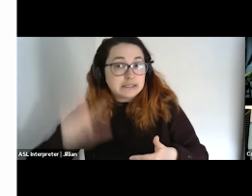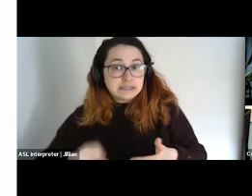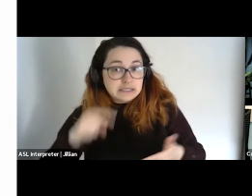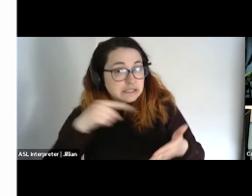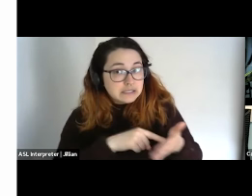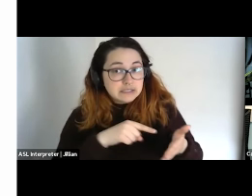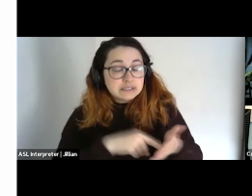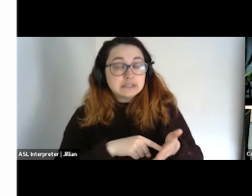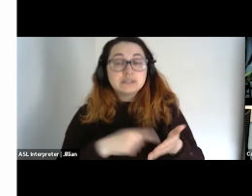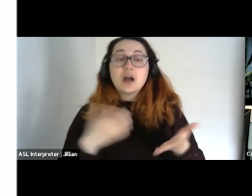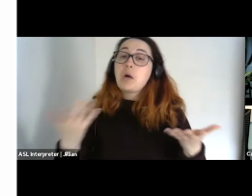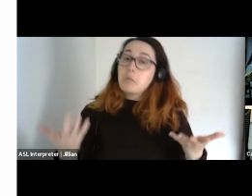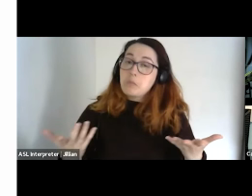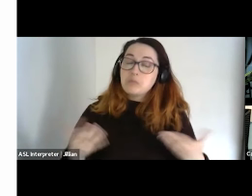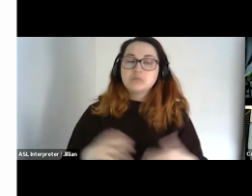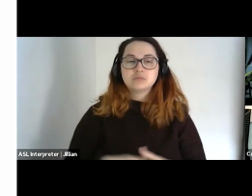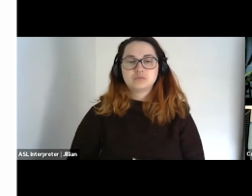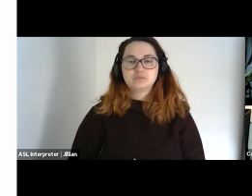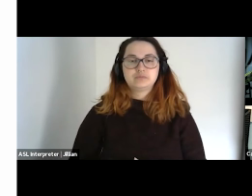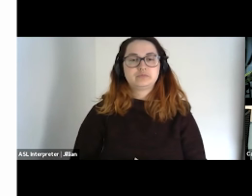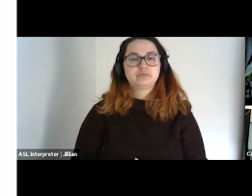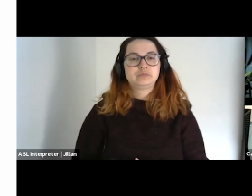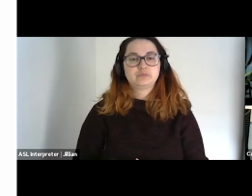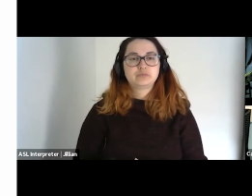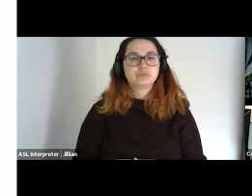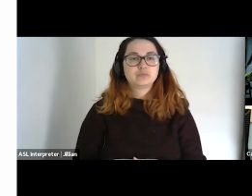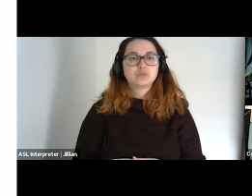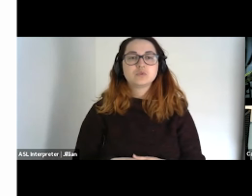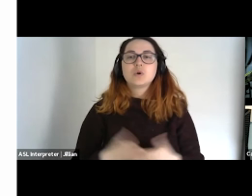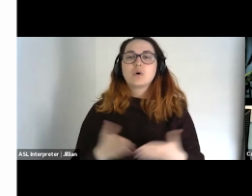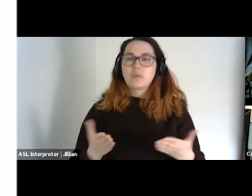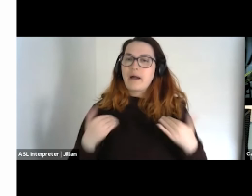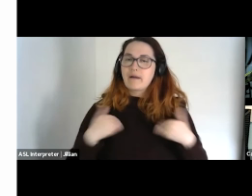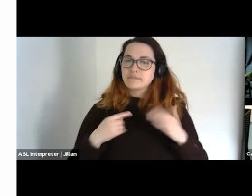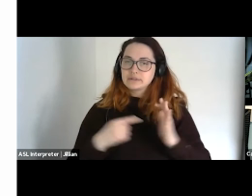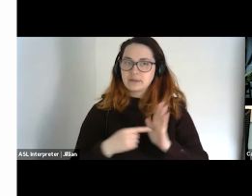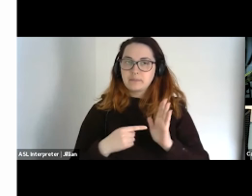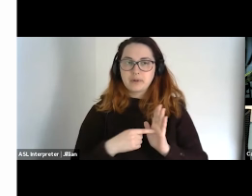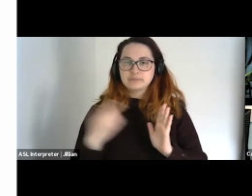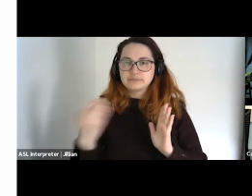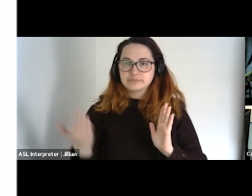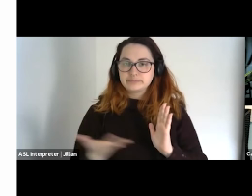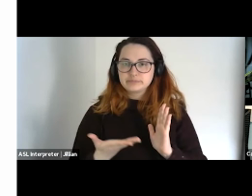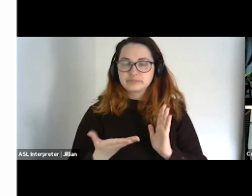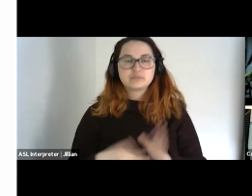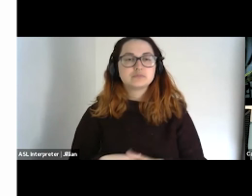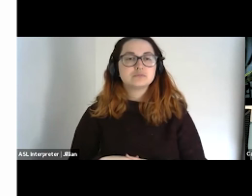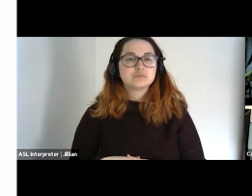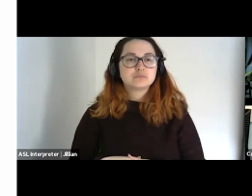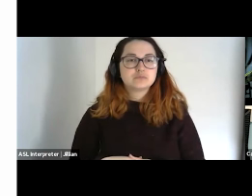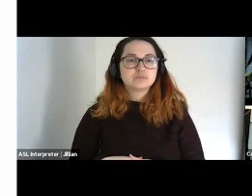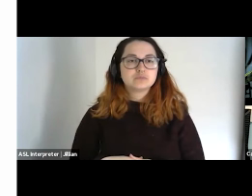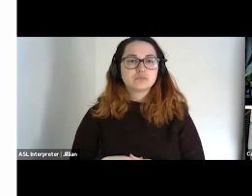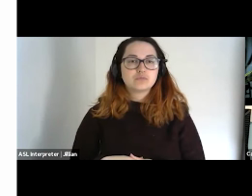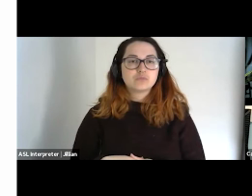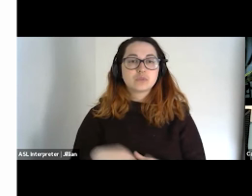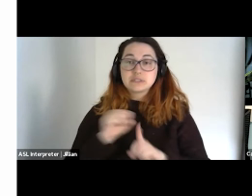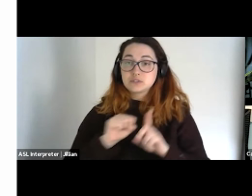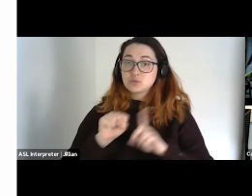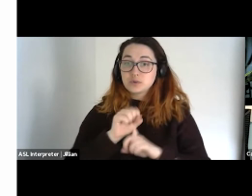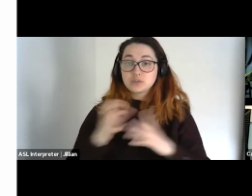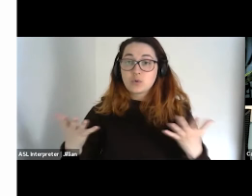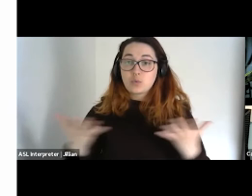sort of style. Okay, so let's look at this example. So let's understand our reaction. So it says here the situation is